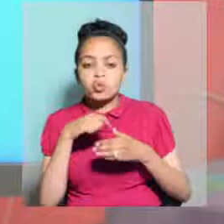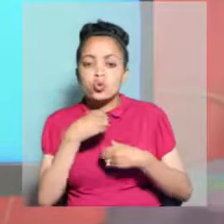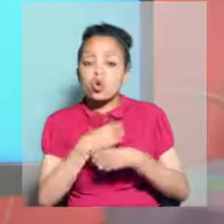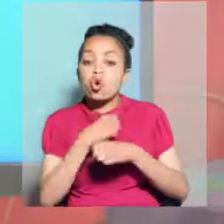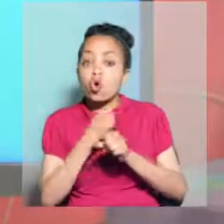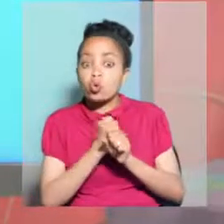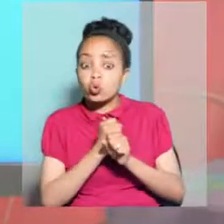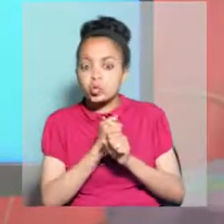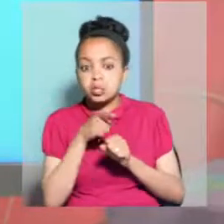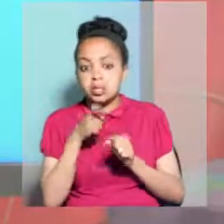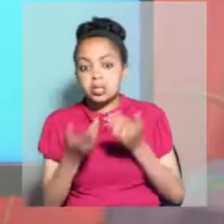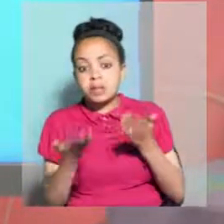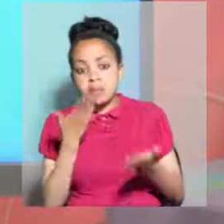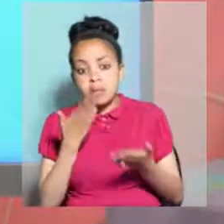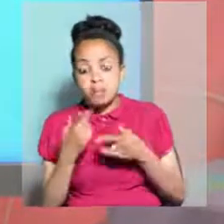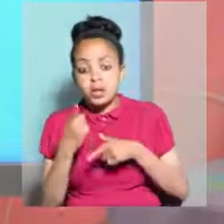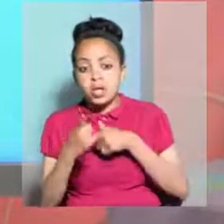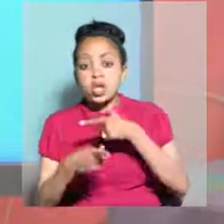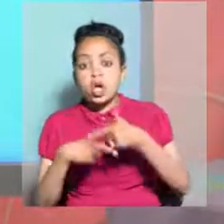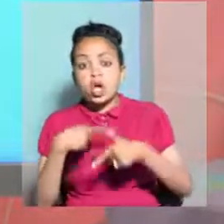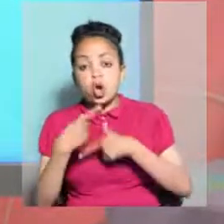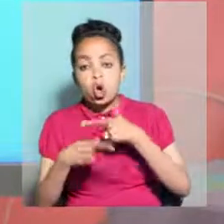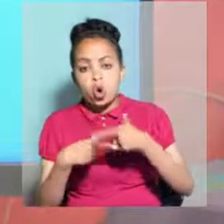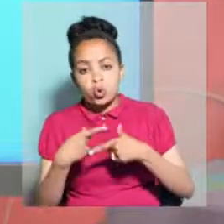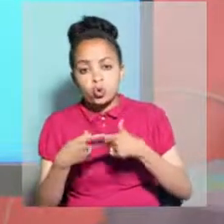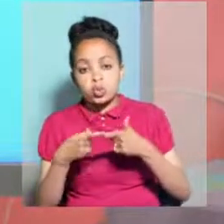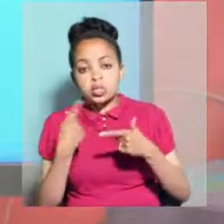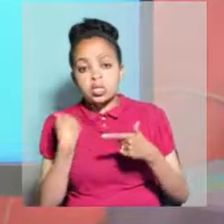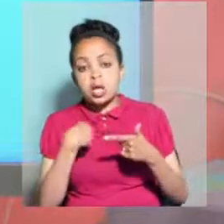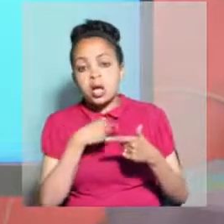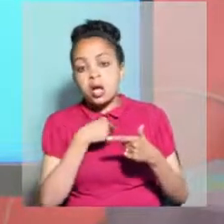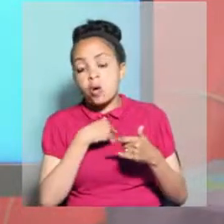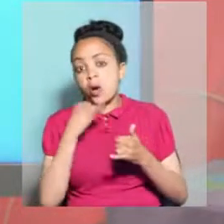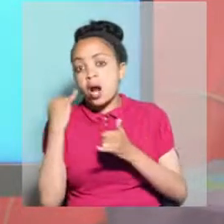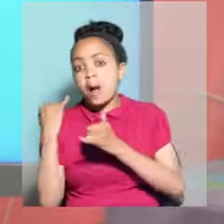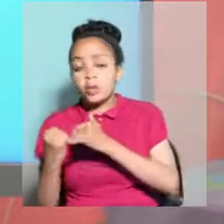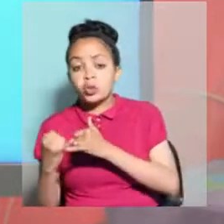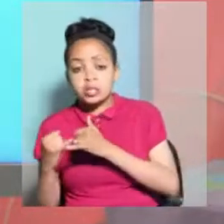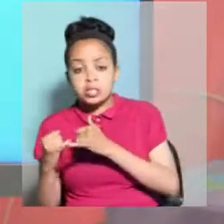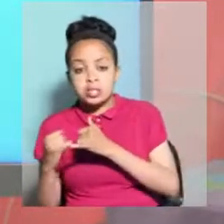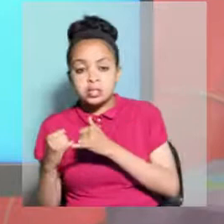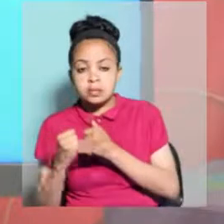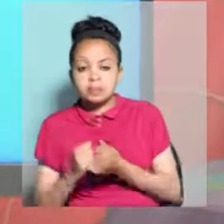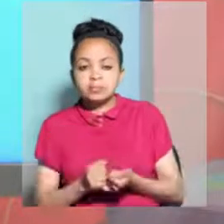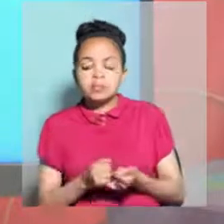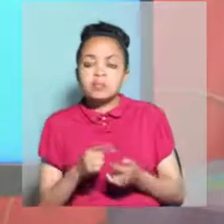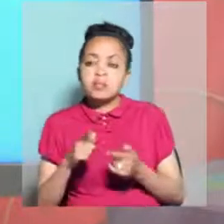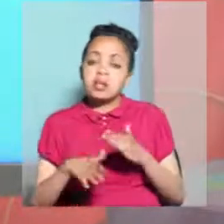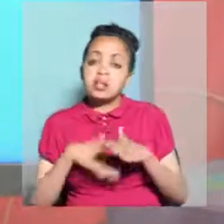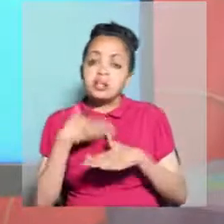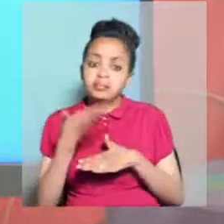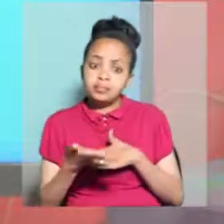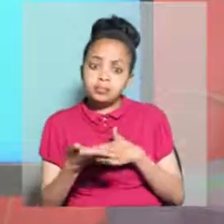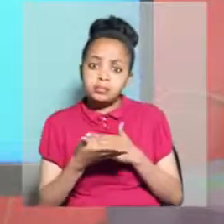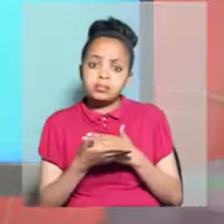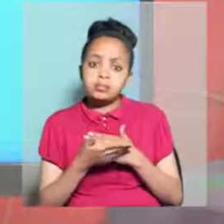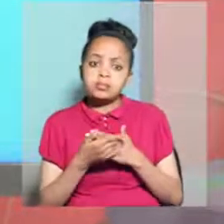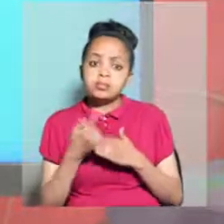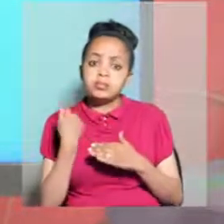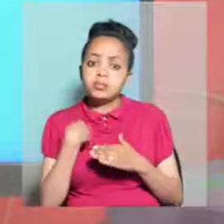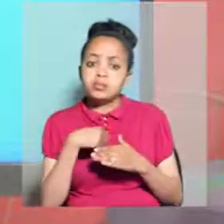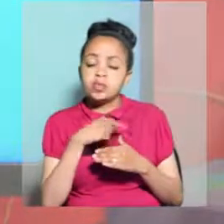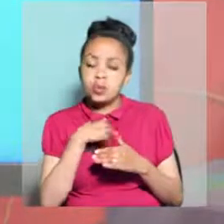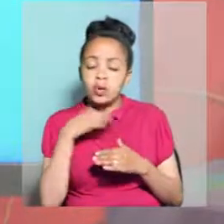A conclusion that maybe goes with that of our hypothesis. And then after